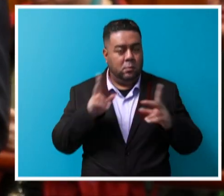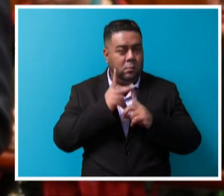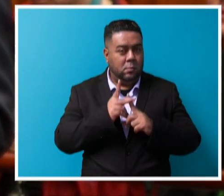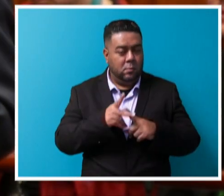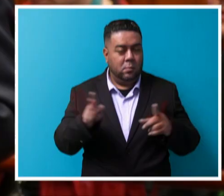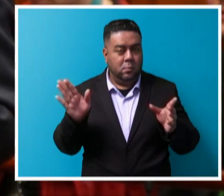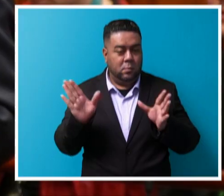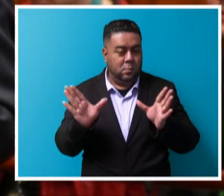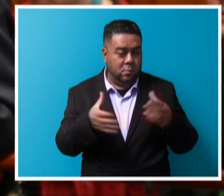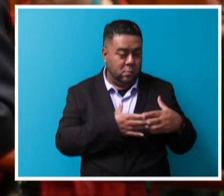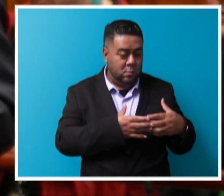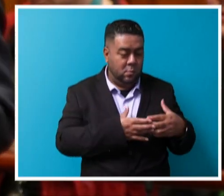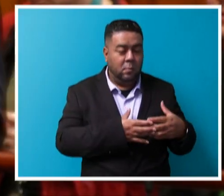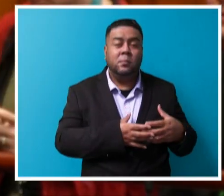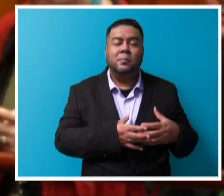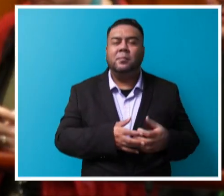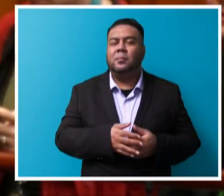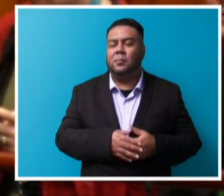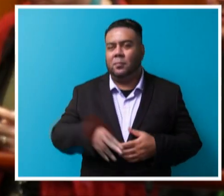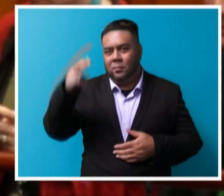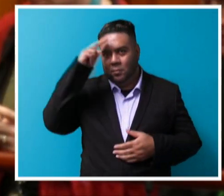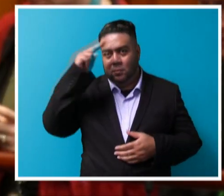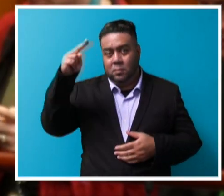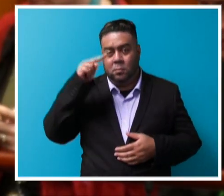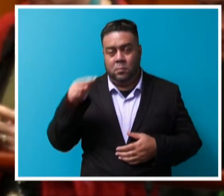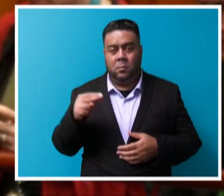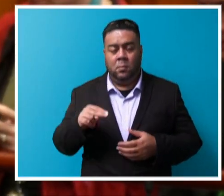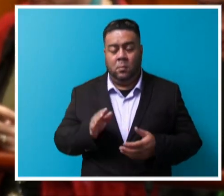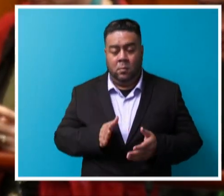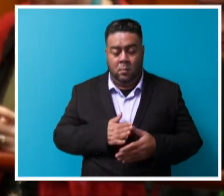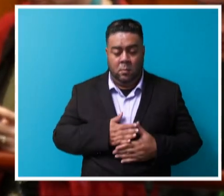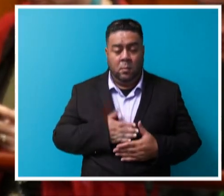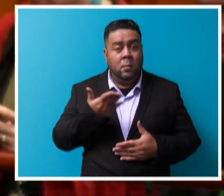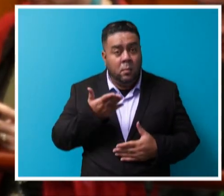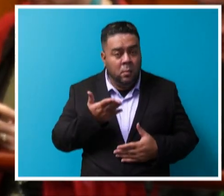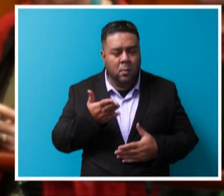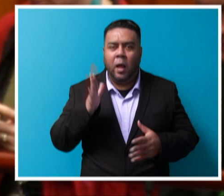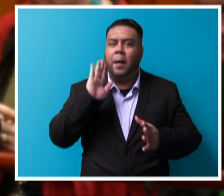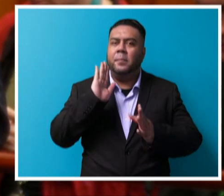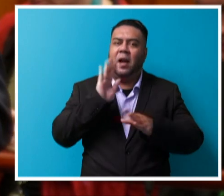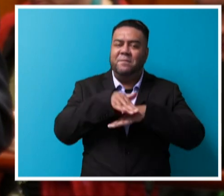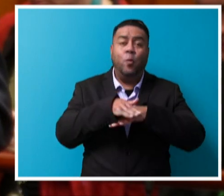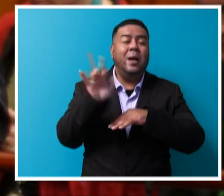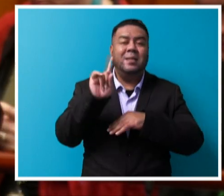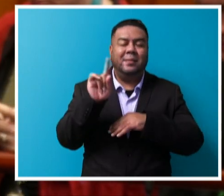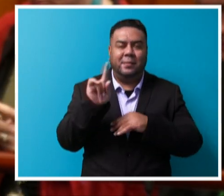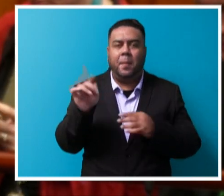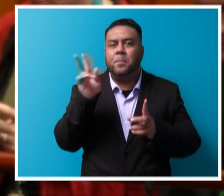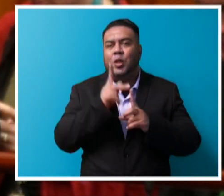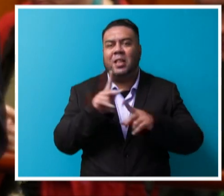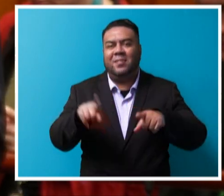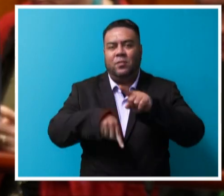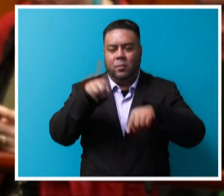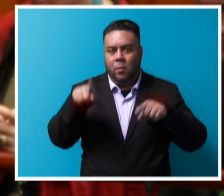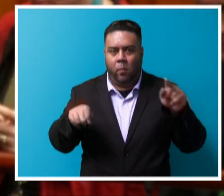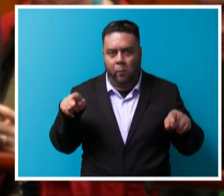independent MPs to national interests above political differences. I also commend the Honourable Minister for